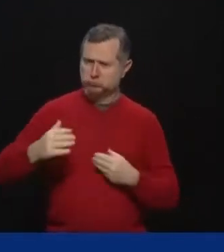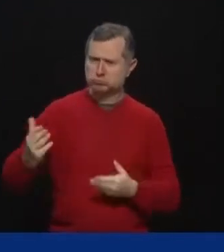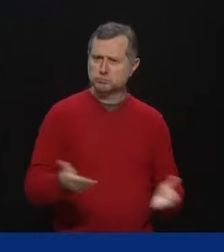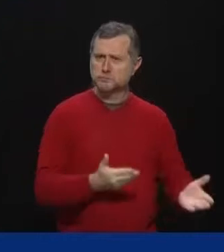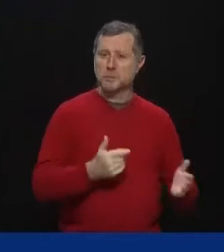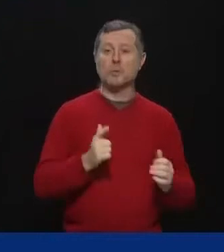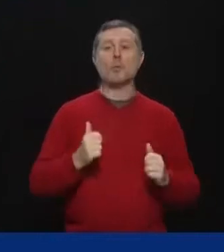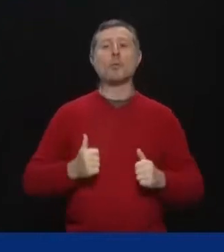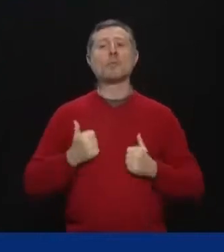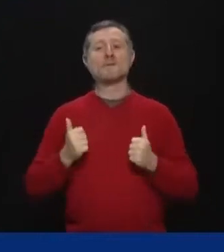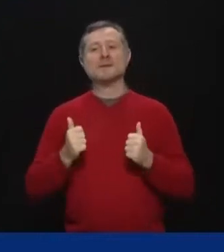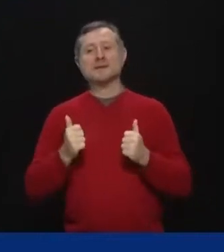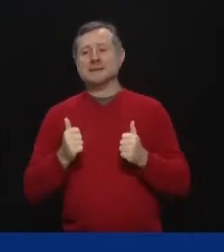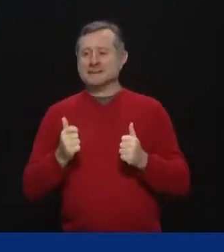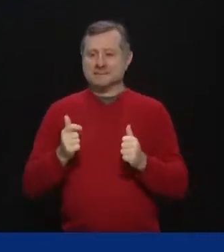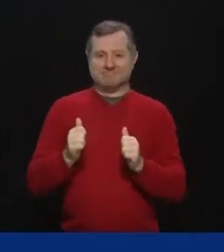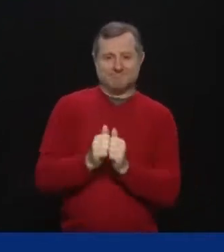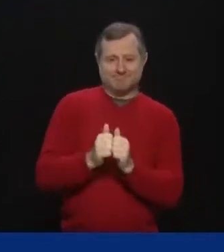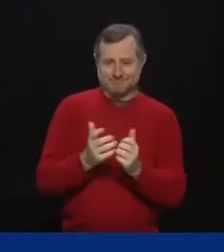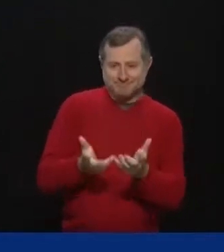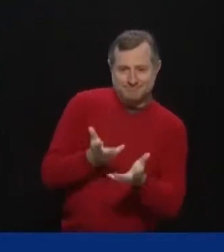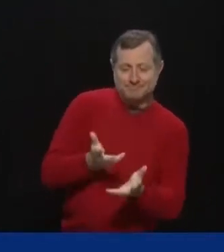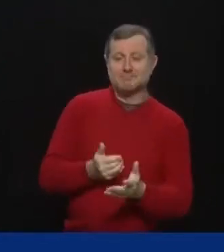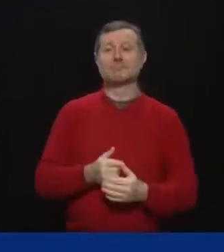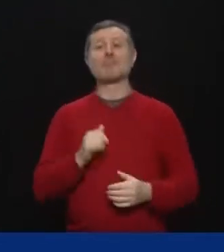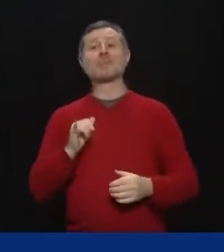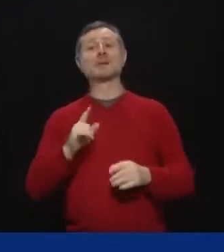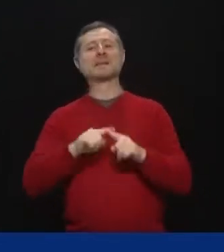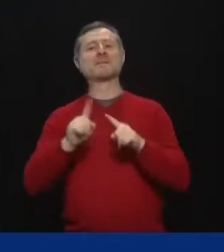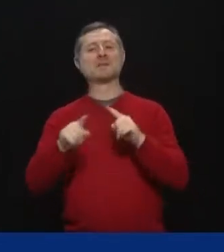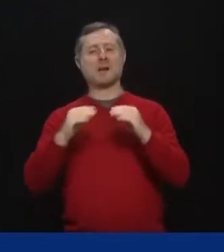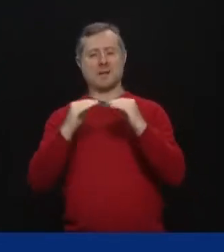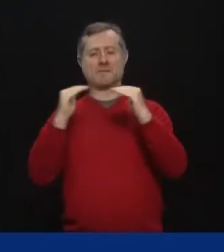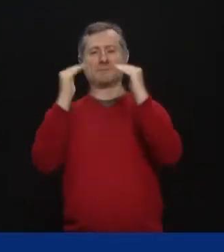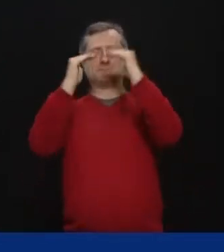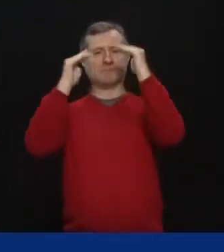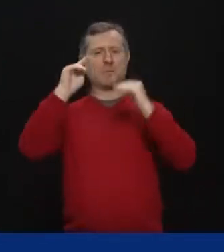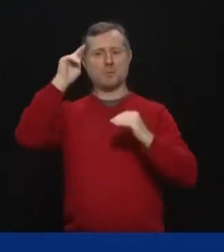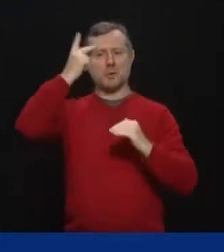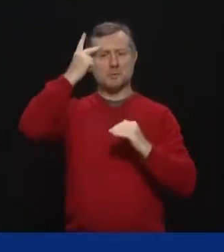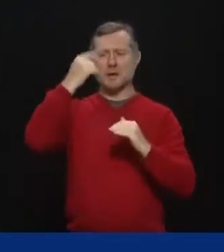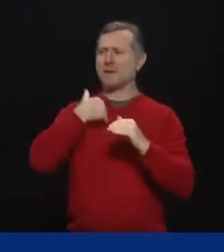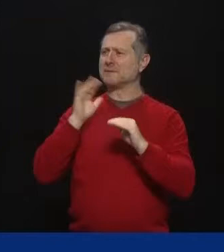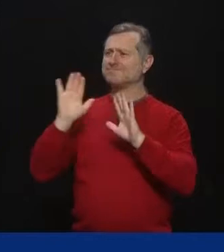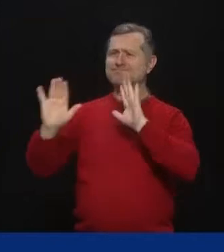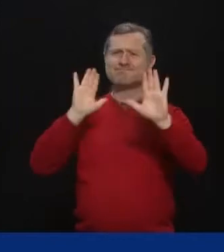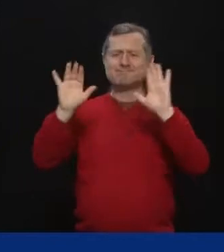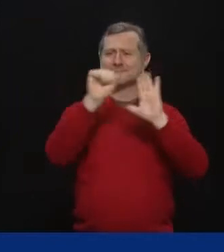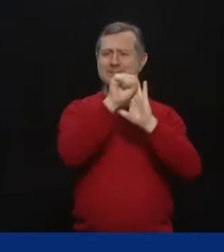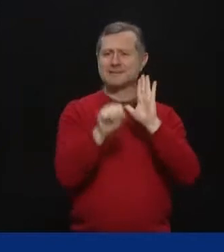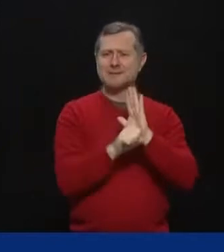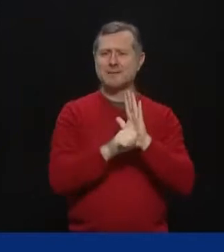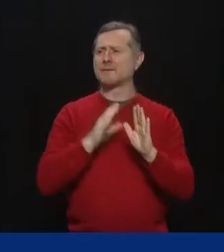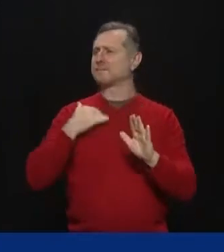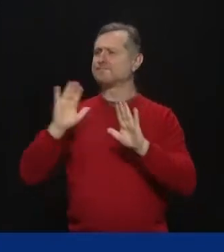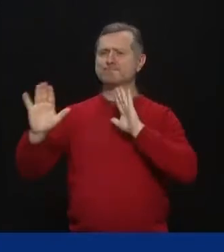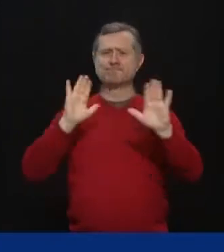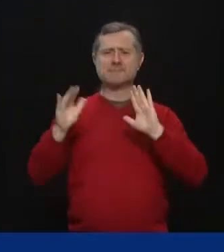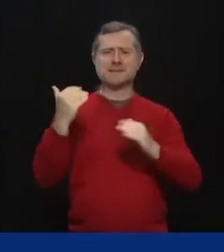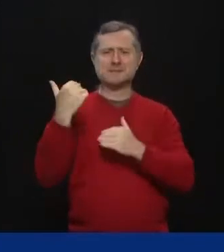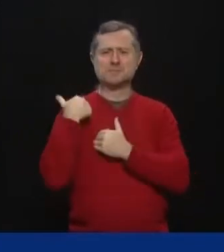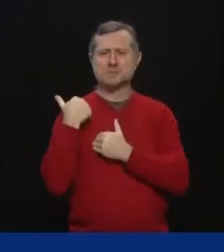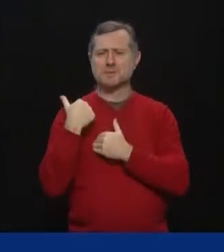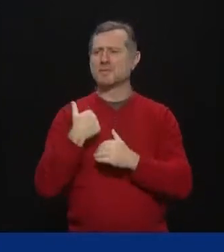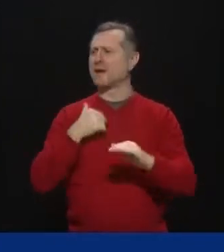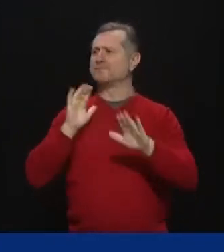fear. Elected leaders at every level of government in every state and city in this country have a responsibility to protect equitable access